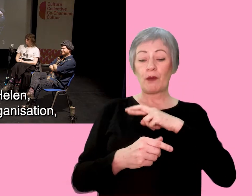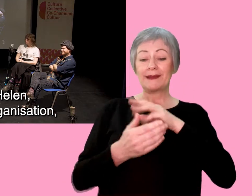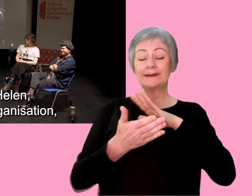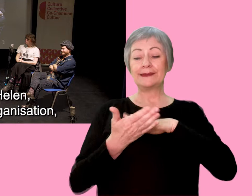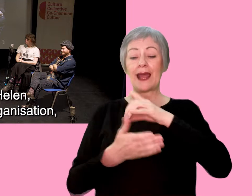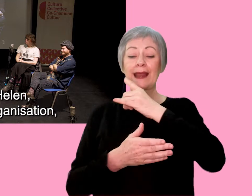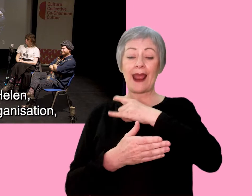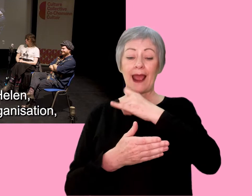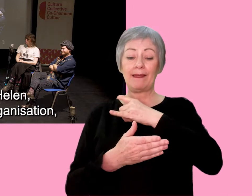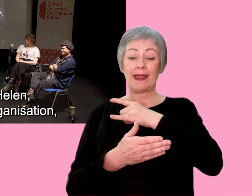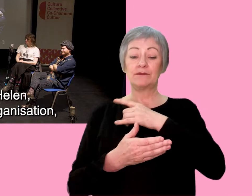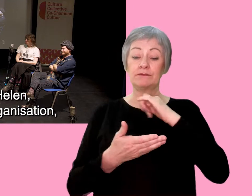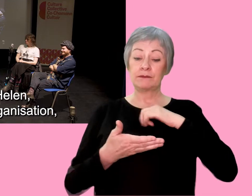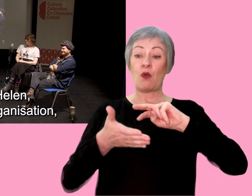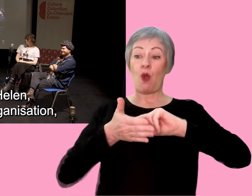Helen,